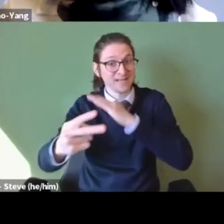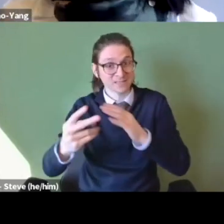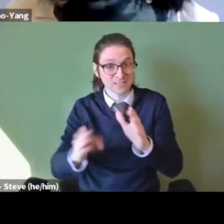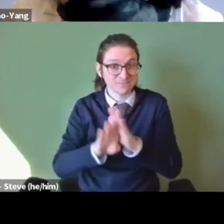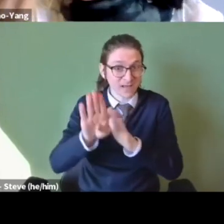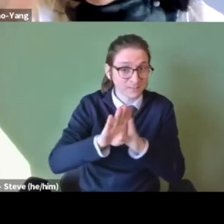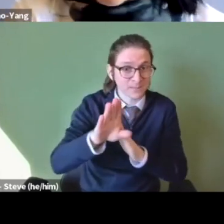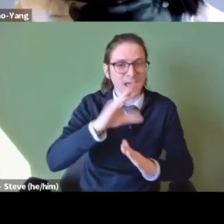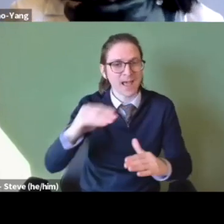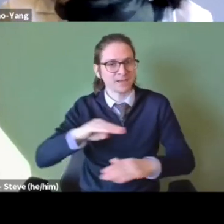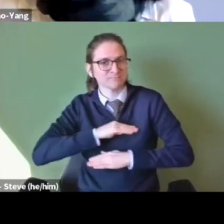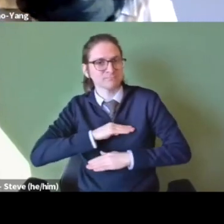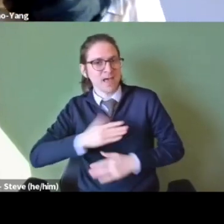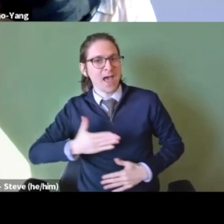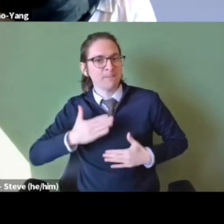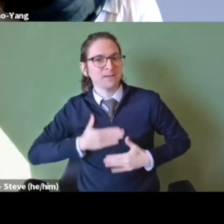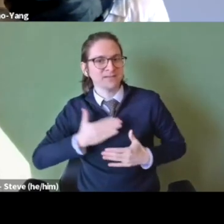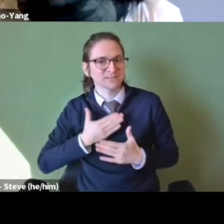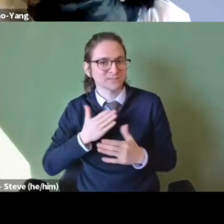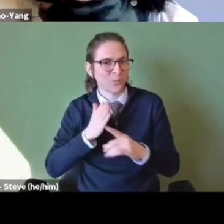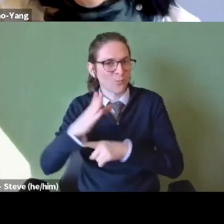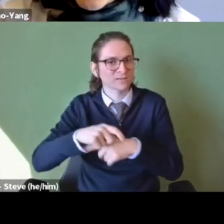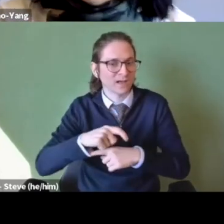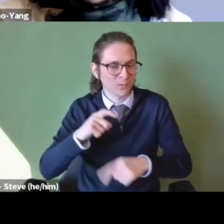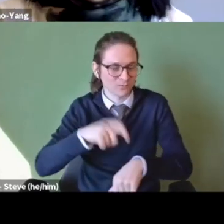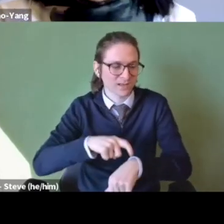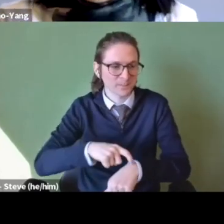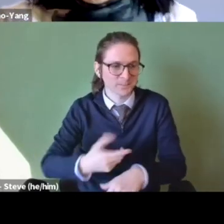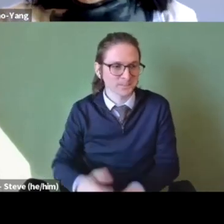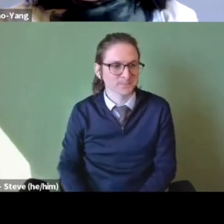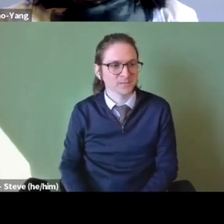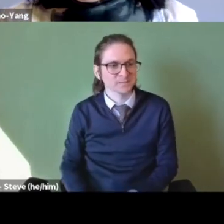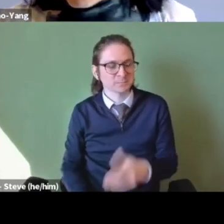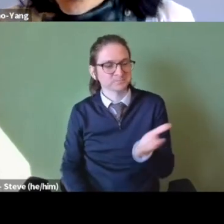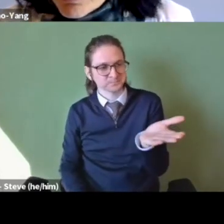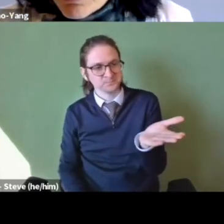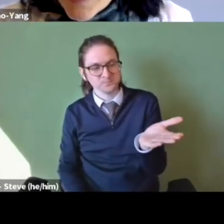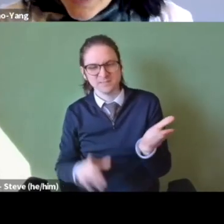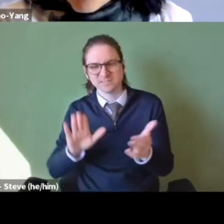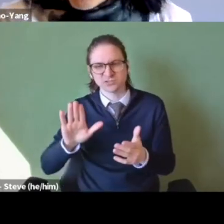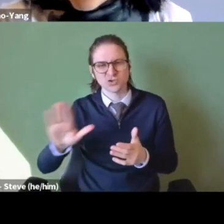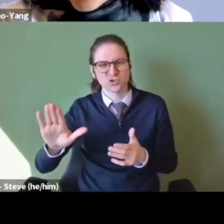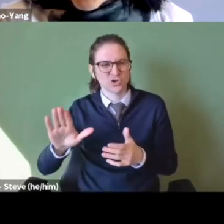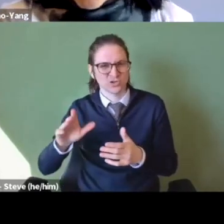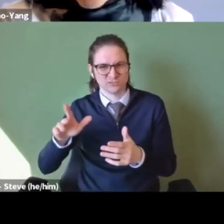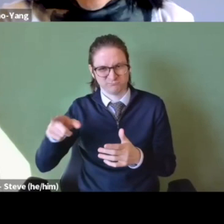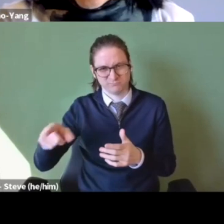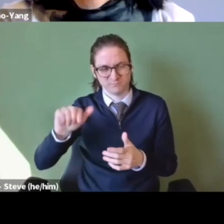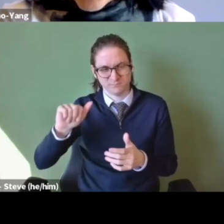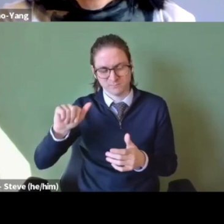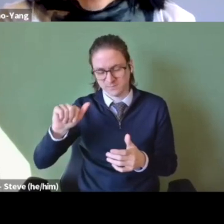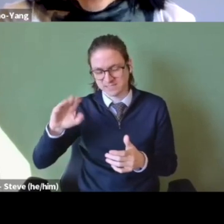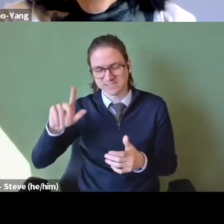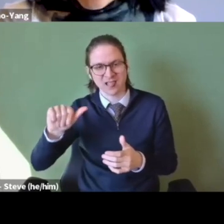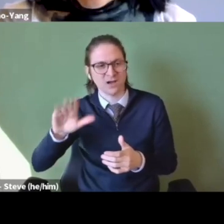You heard her say what's on the screen now, and I'll put up the rest